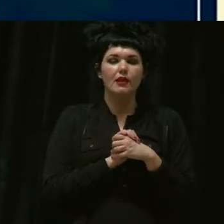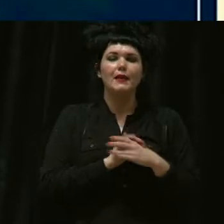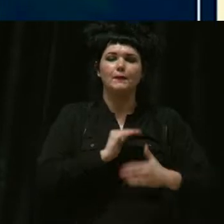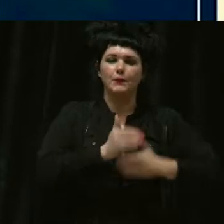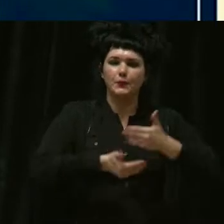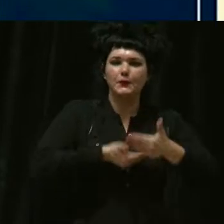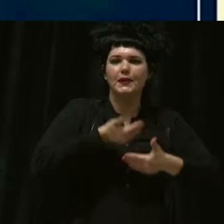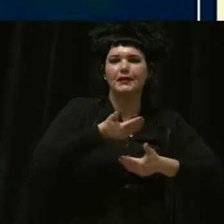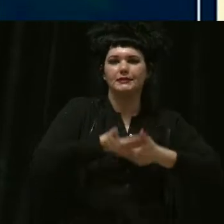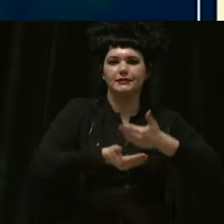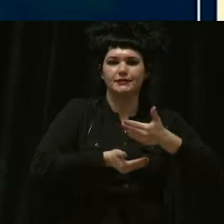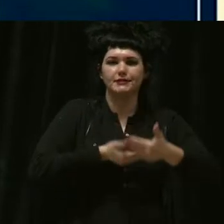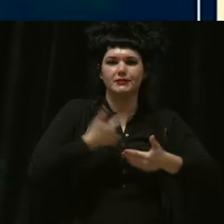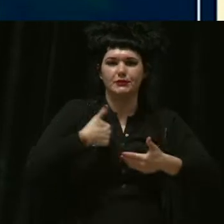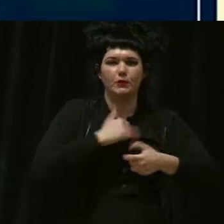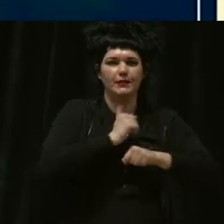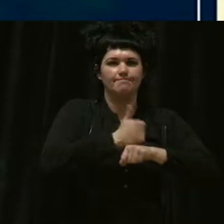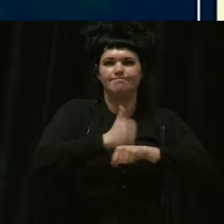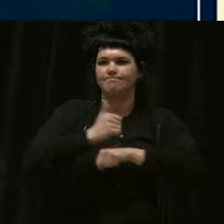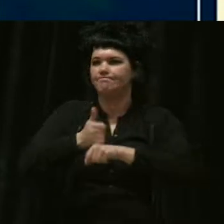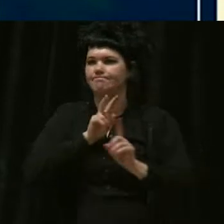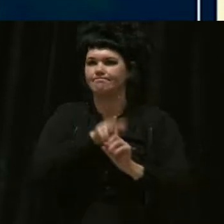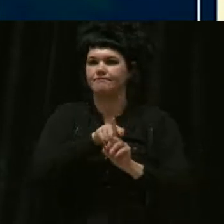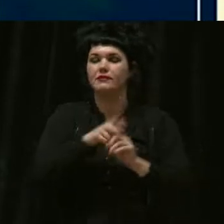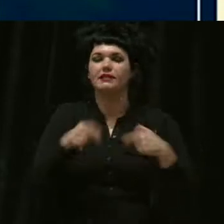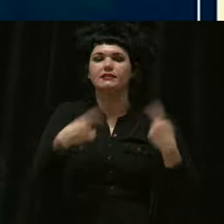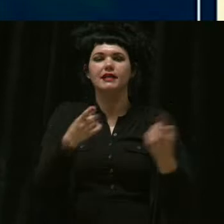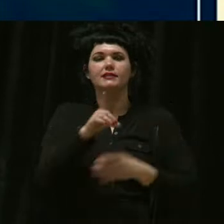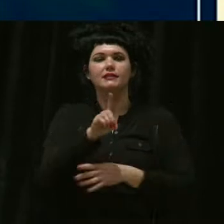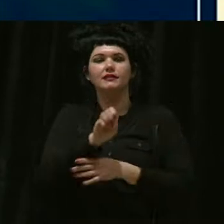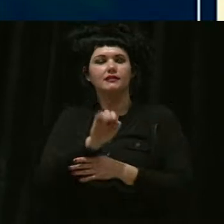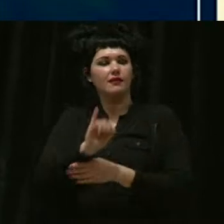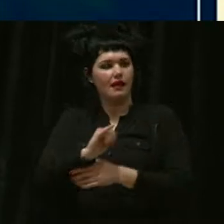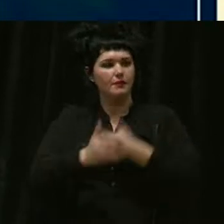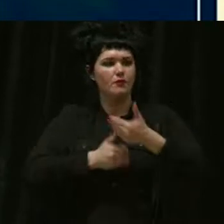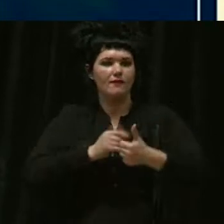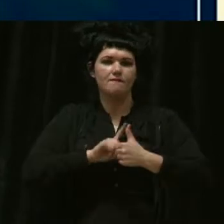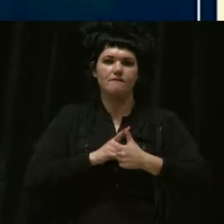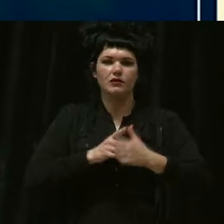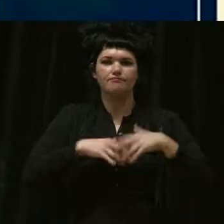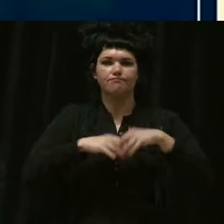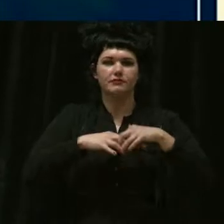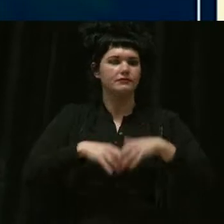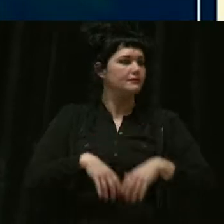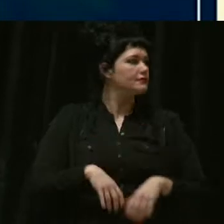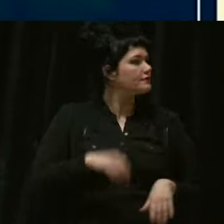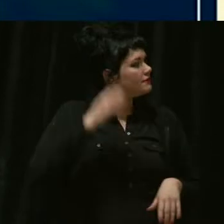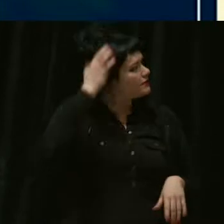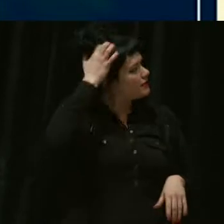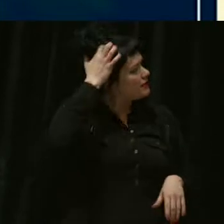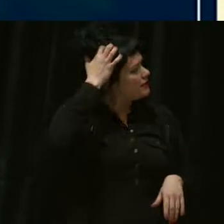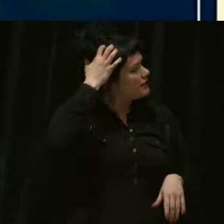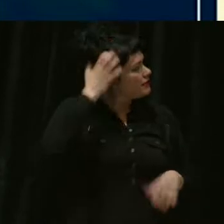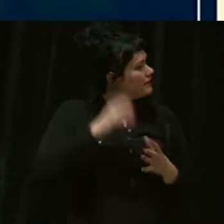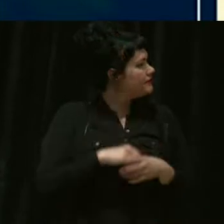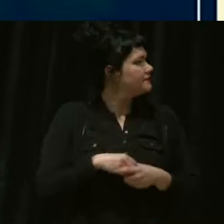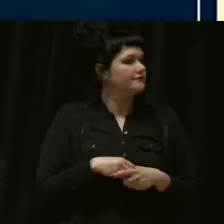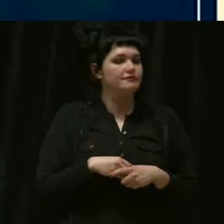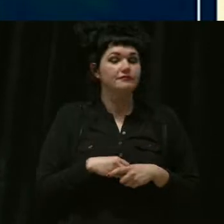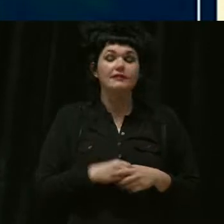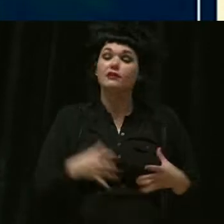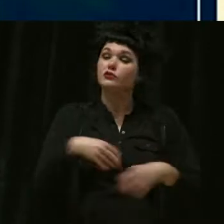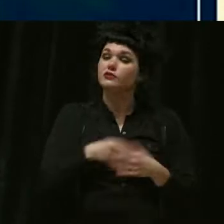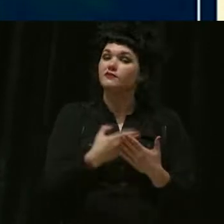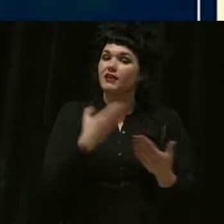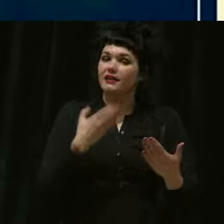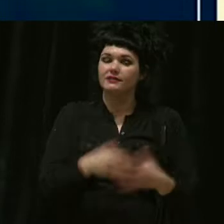processes that have been put in place since the DEI process began, including the fact